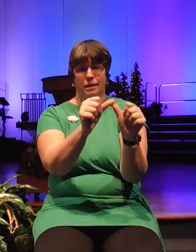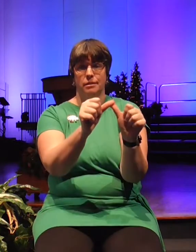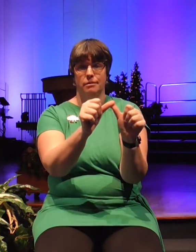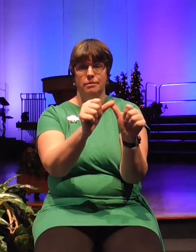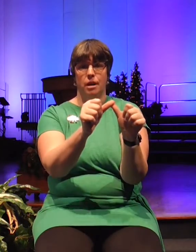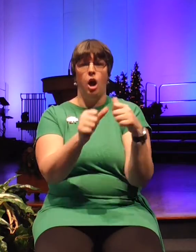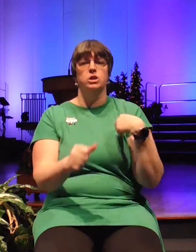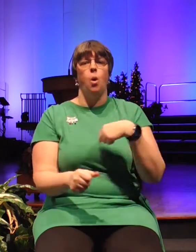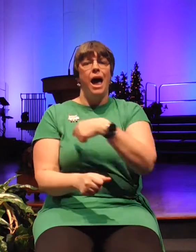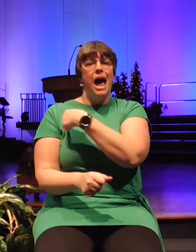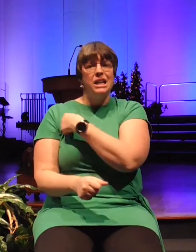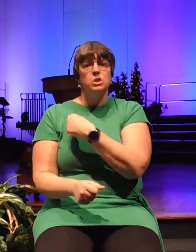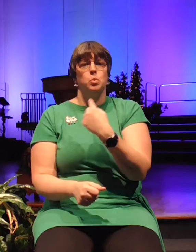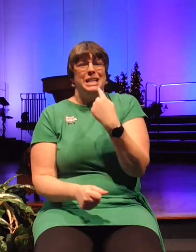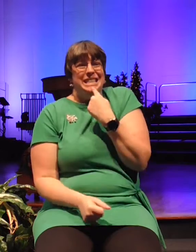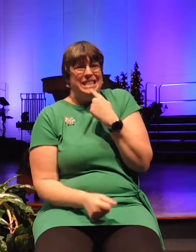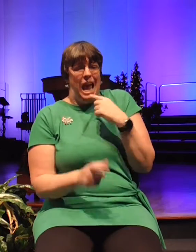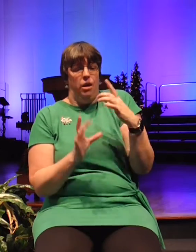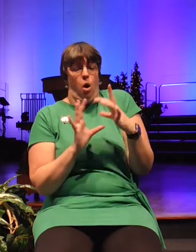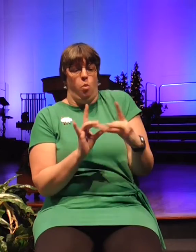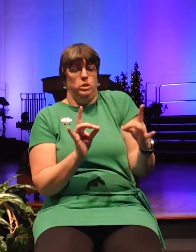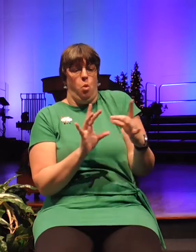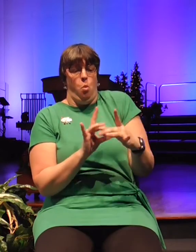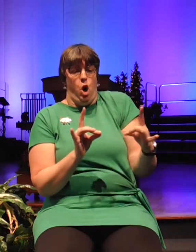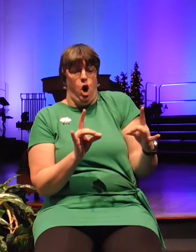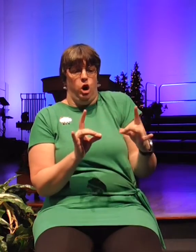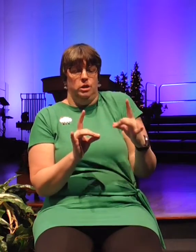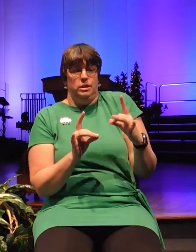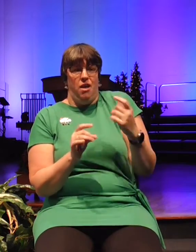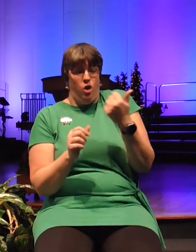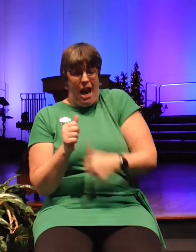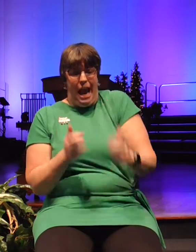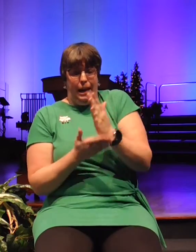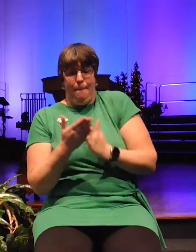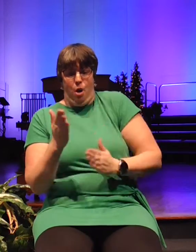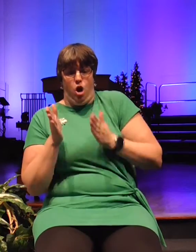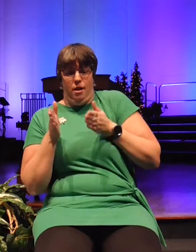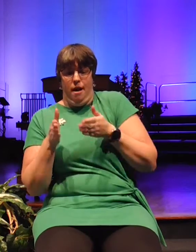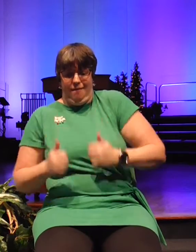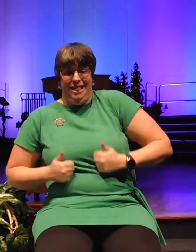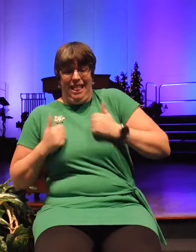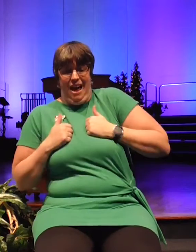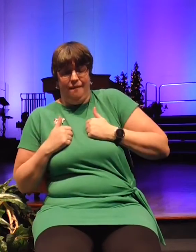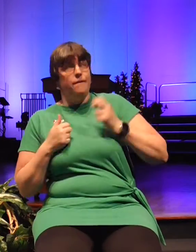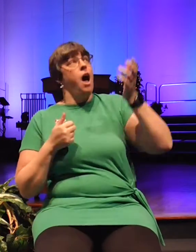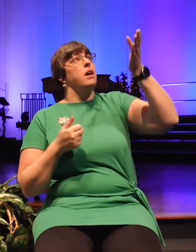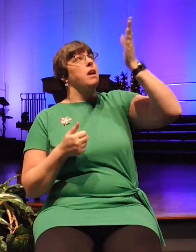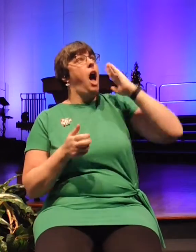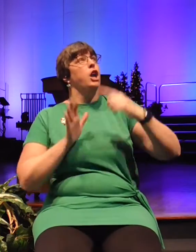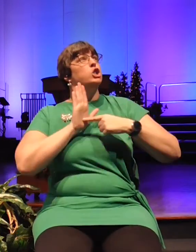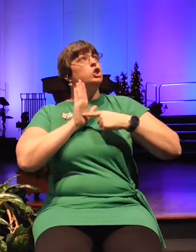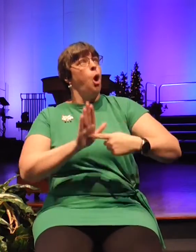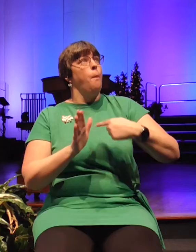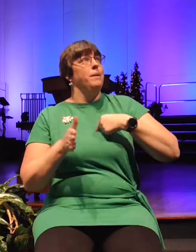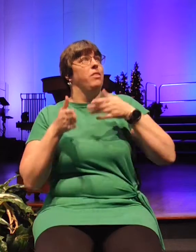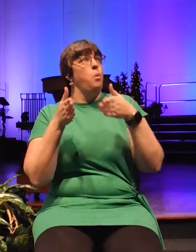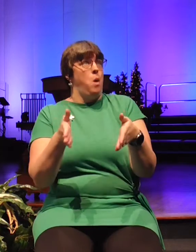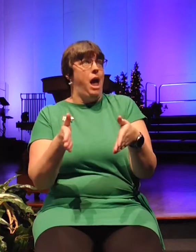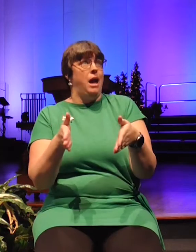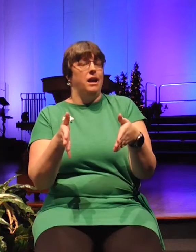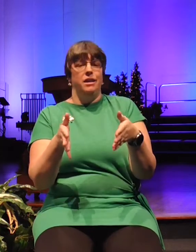we say those words about any part of our life, God, show me the way. The way is